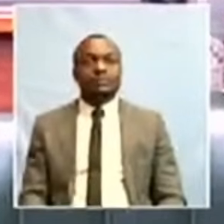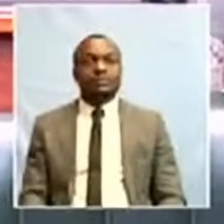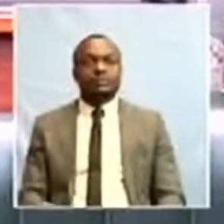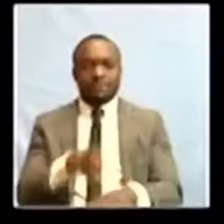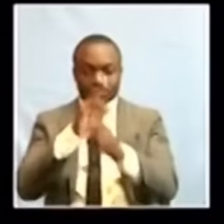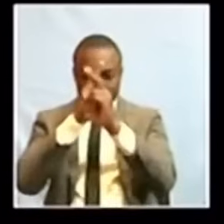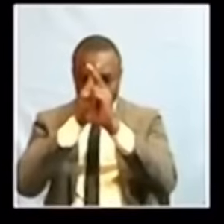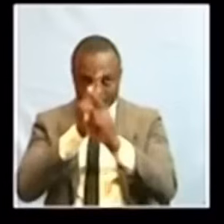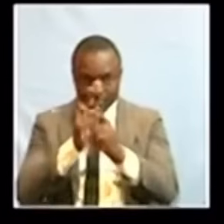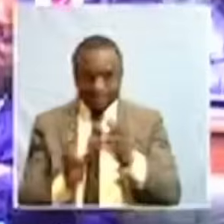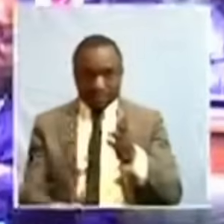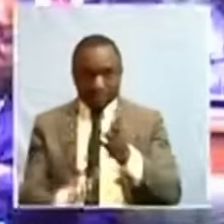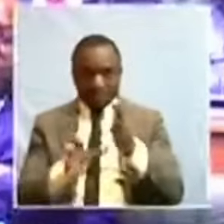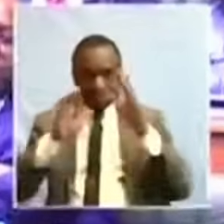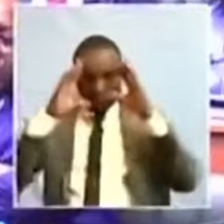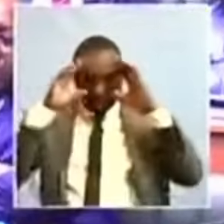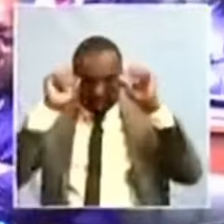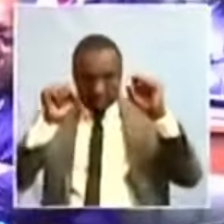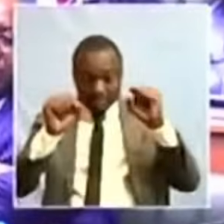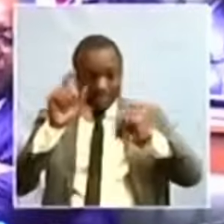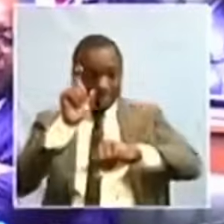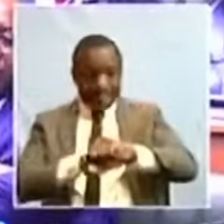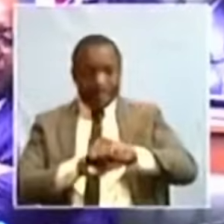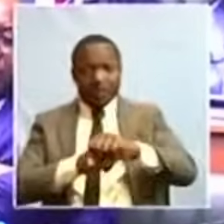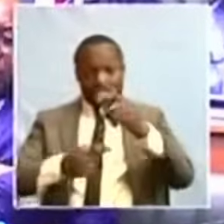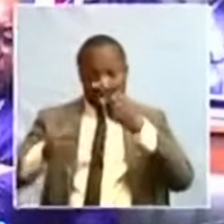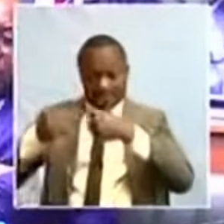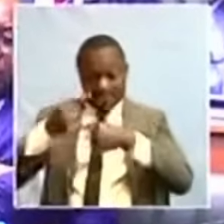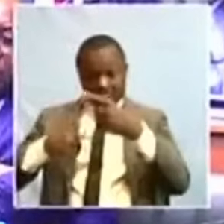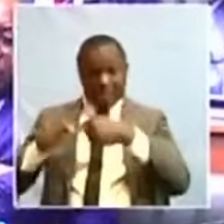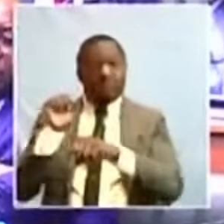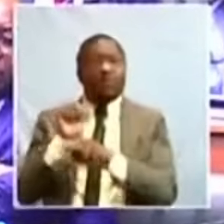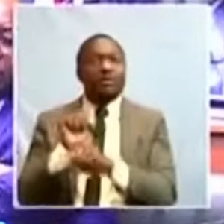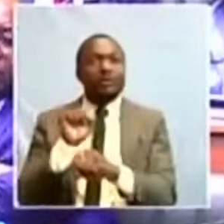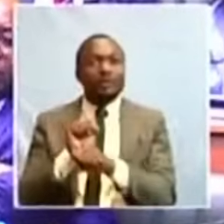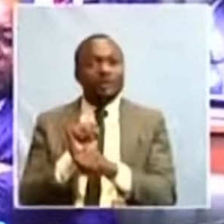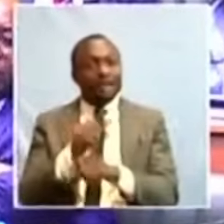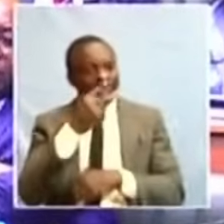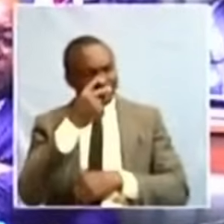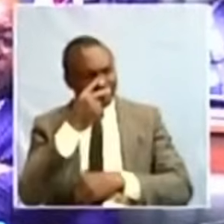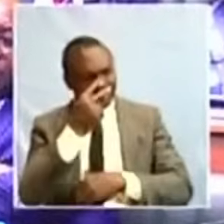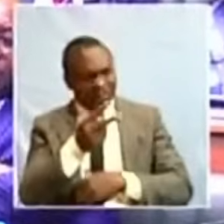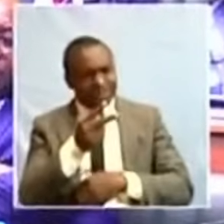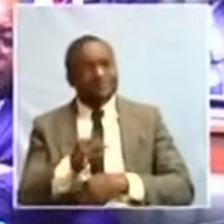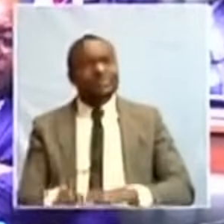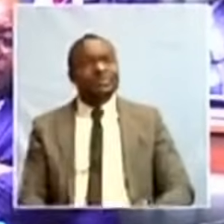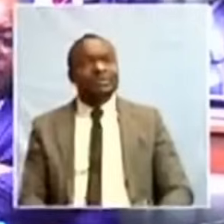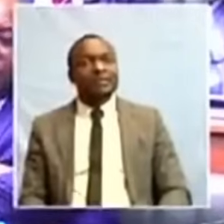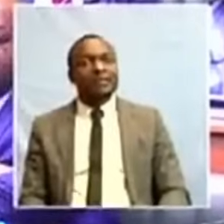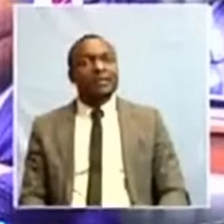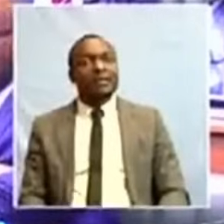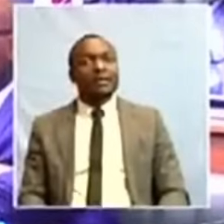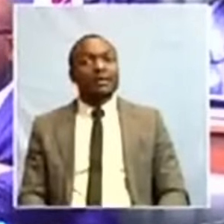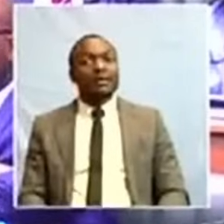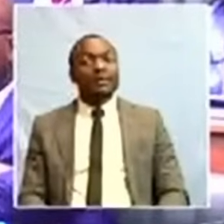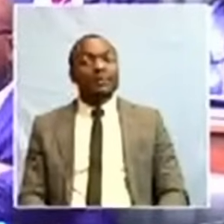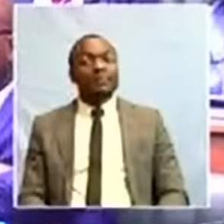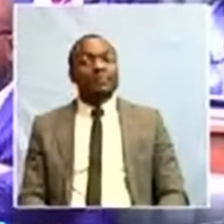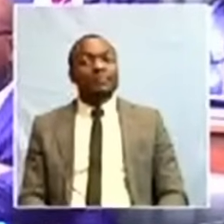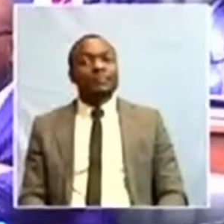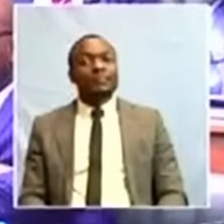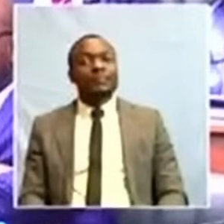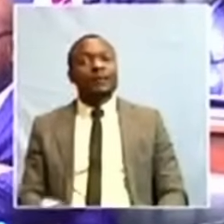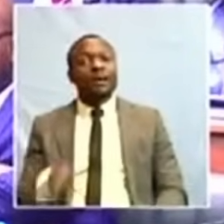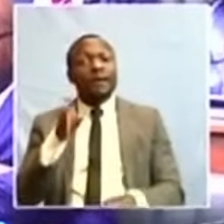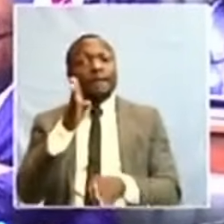Your Honor, the Vice President, when I was coming for work, I saw a building